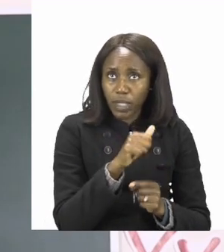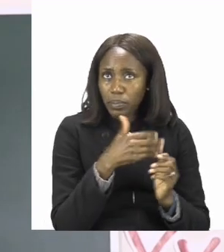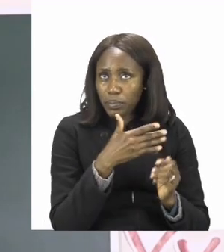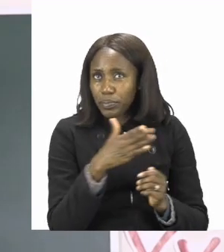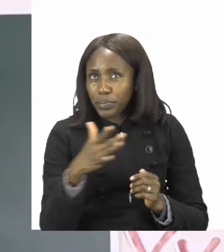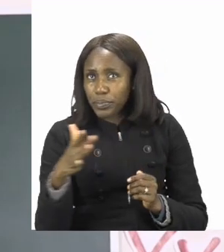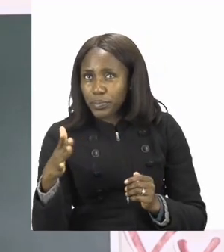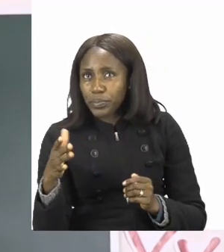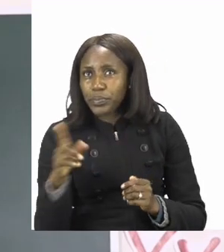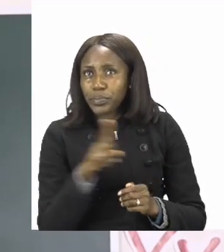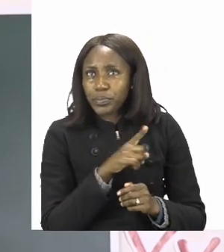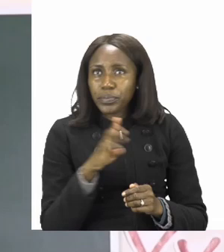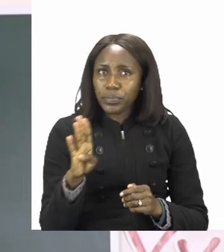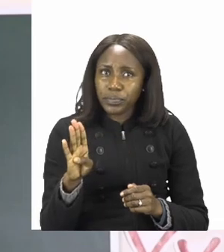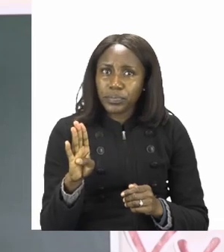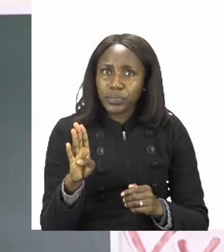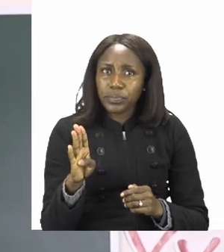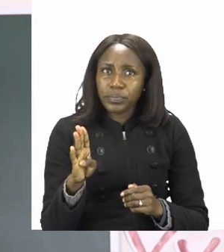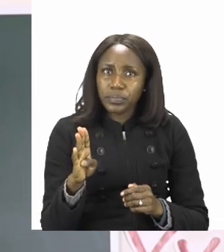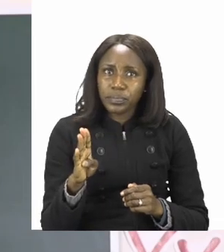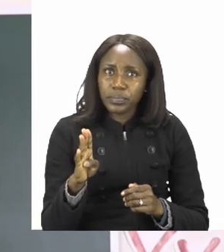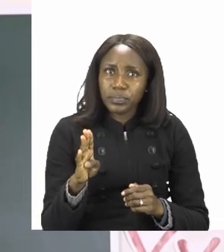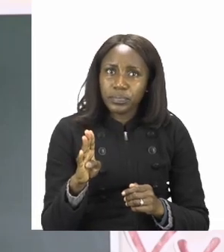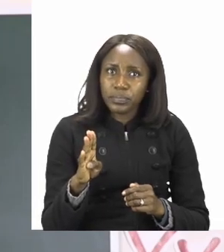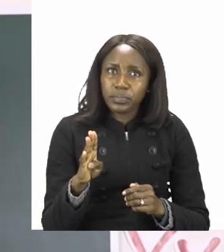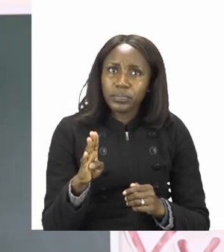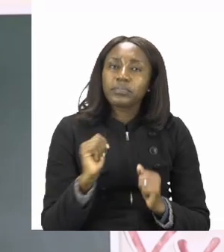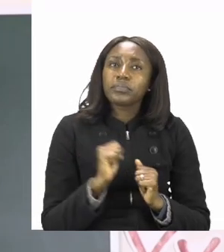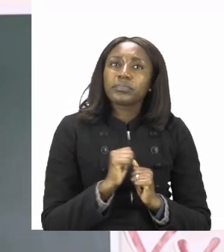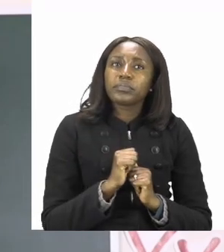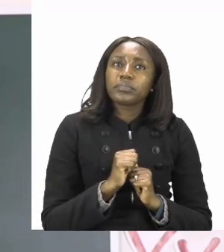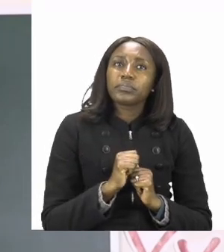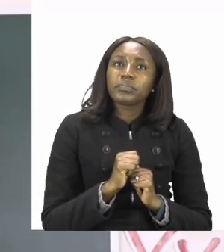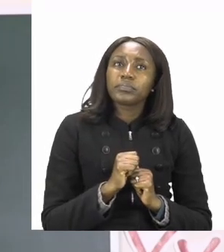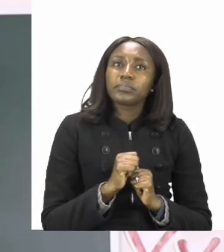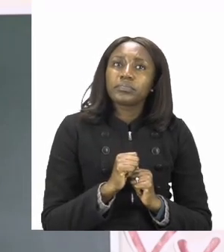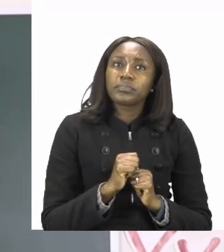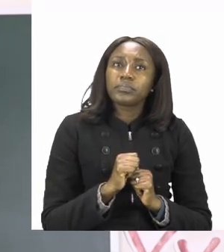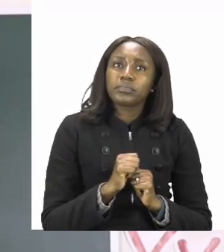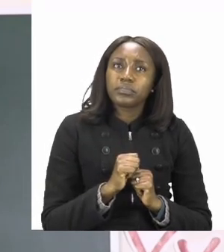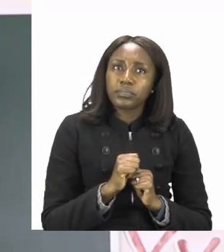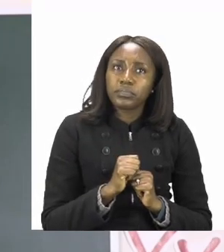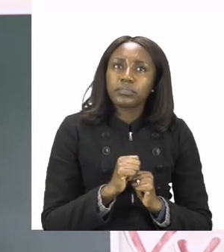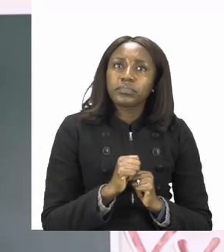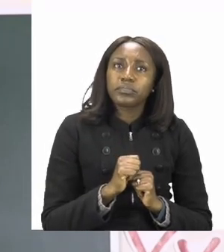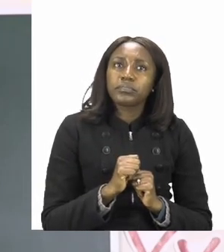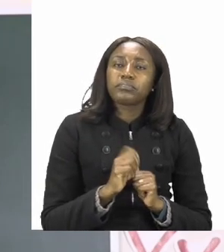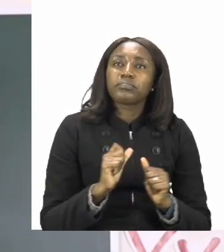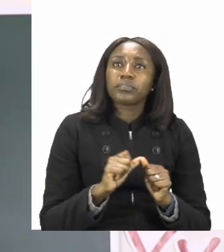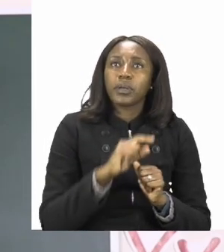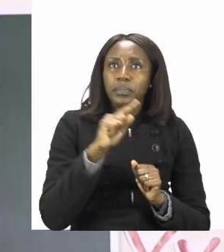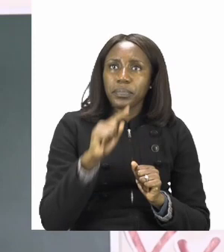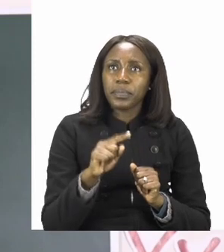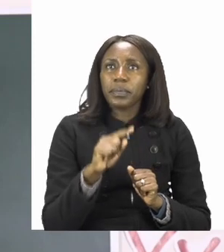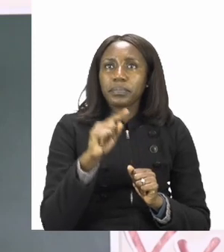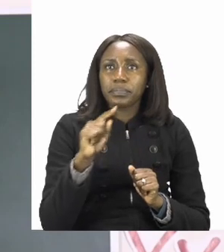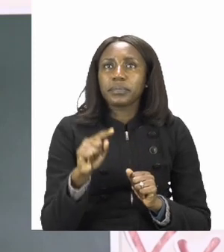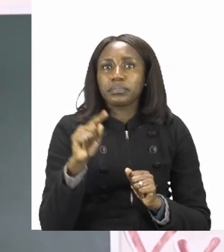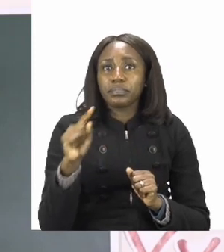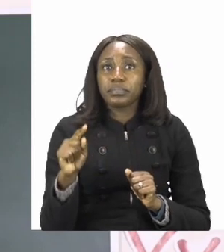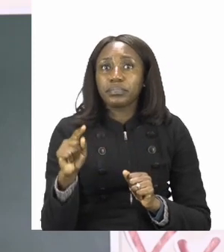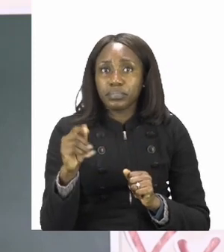we go to our number line and then we point to 8. Then we hop all the way